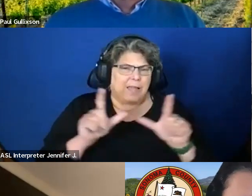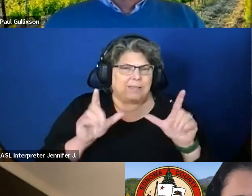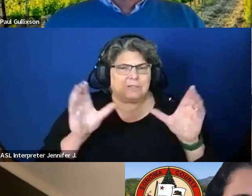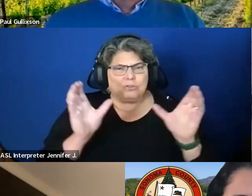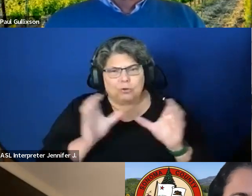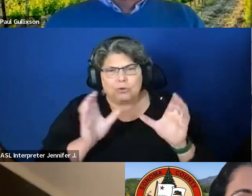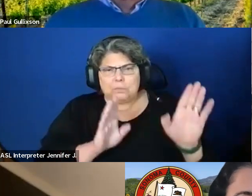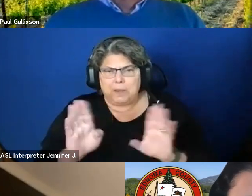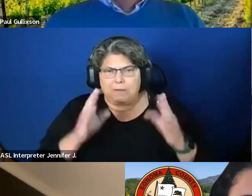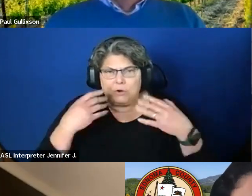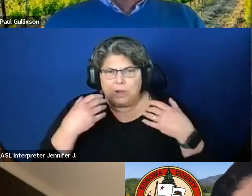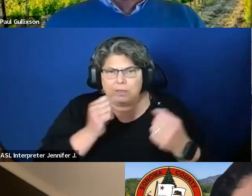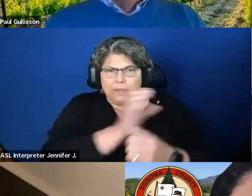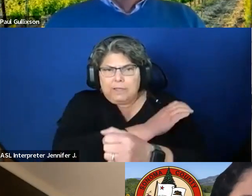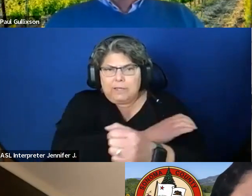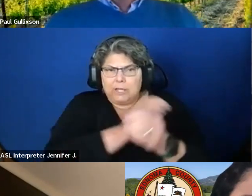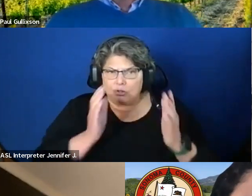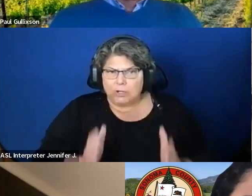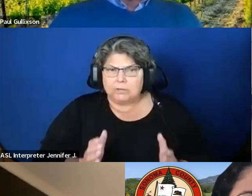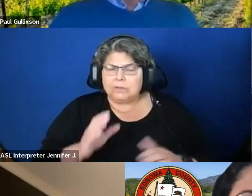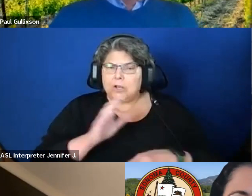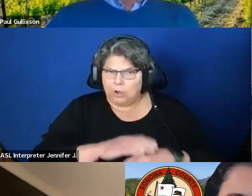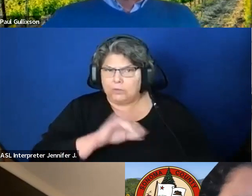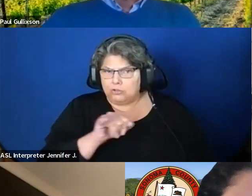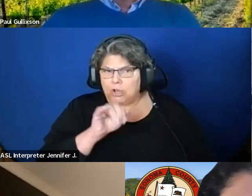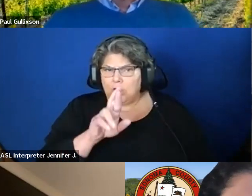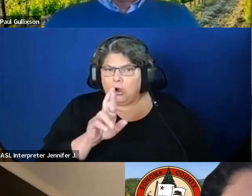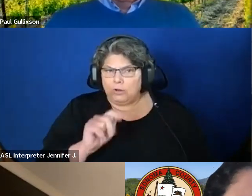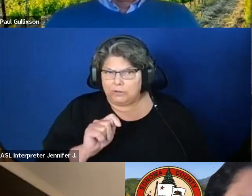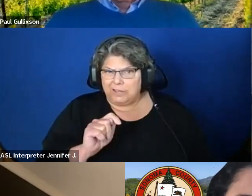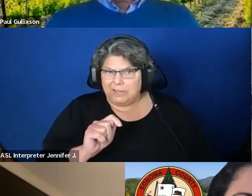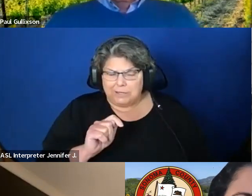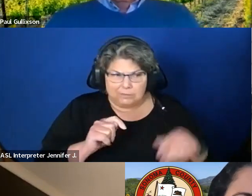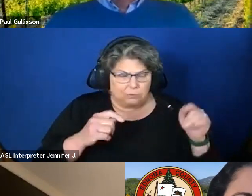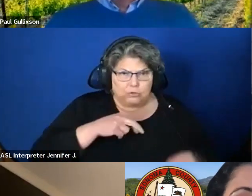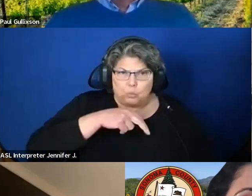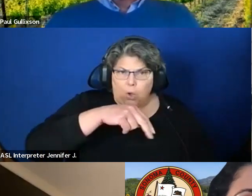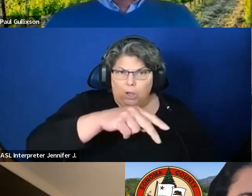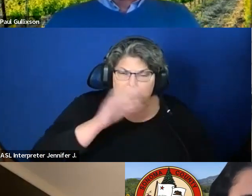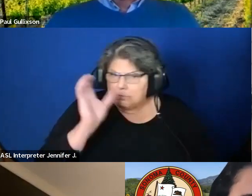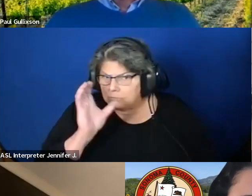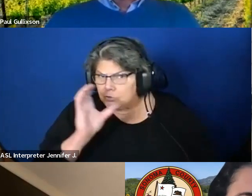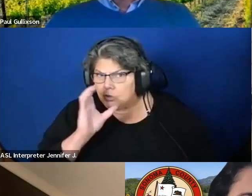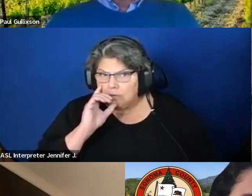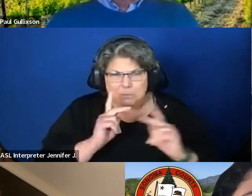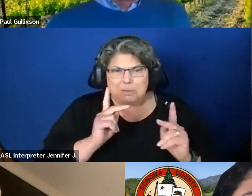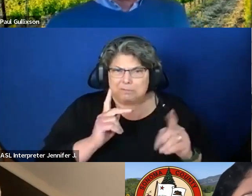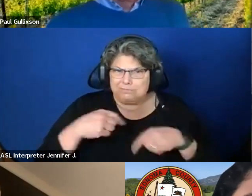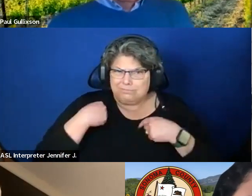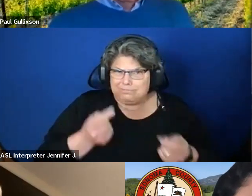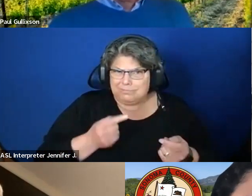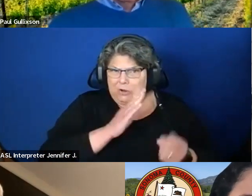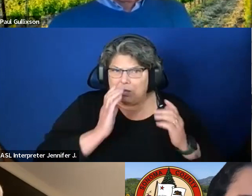behavioral health clinicians who are on the JRT, looking for individuals who they